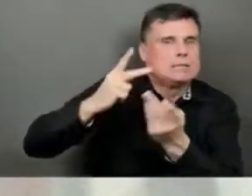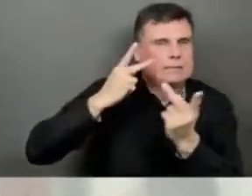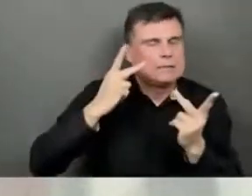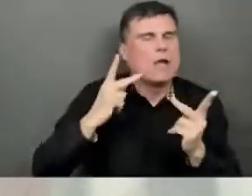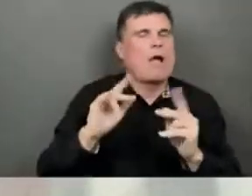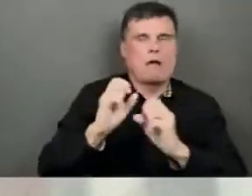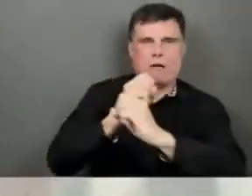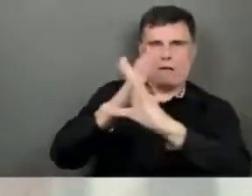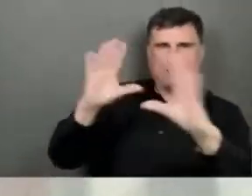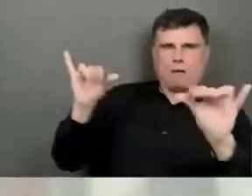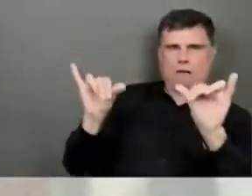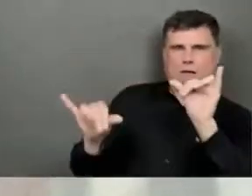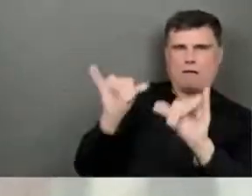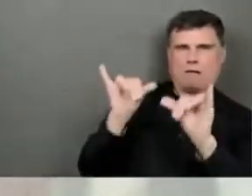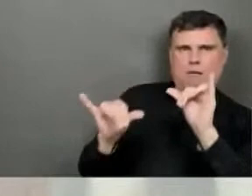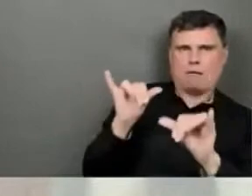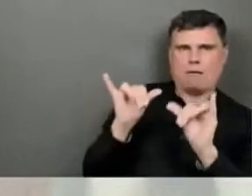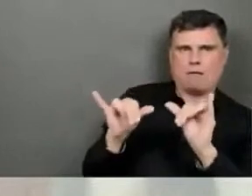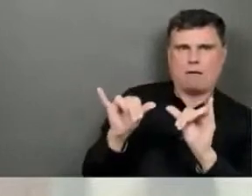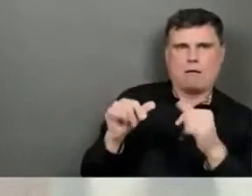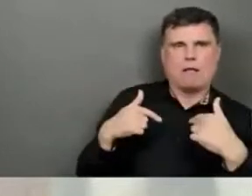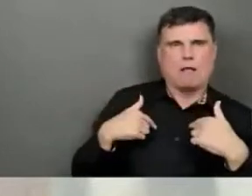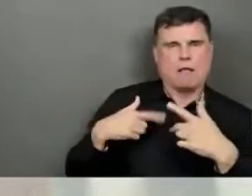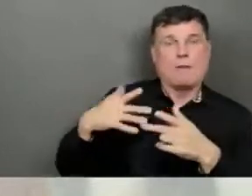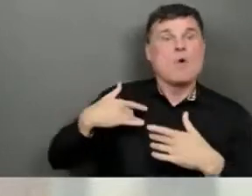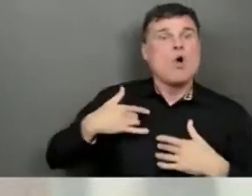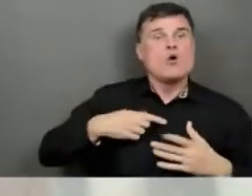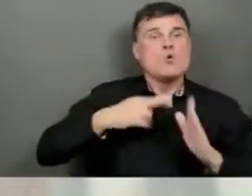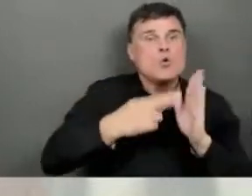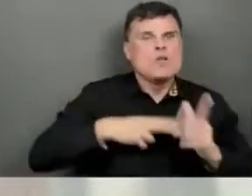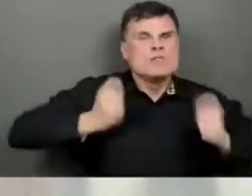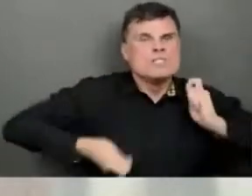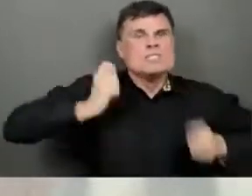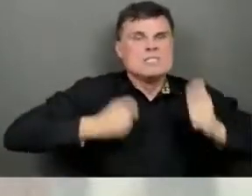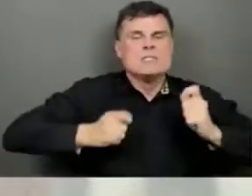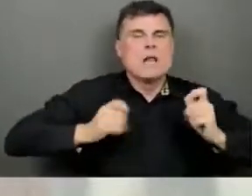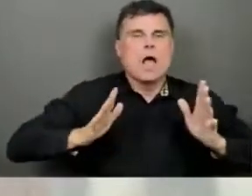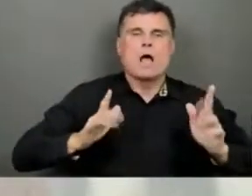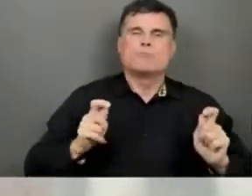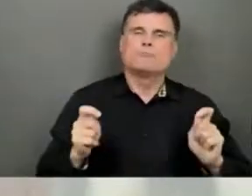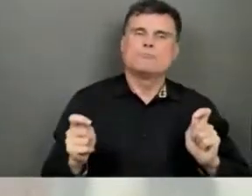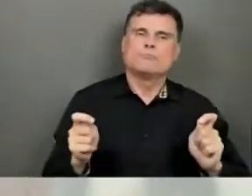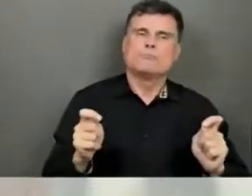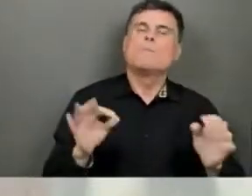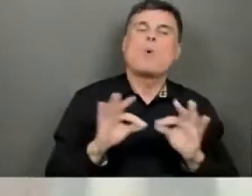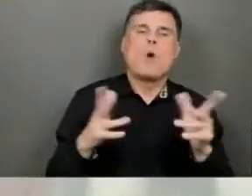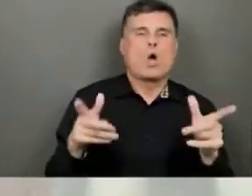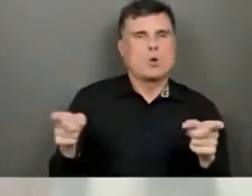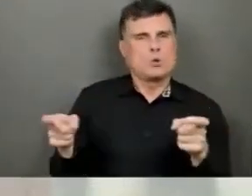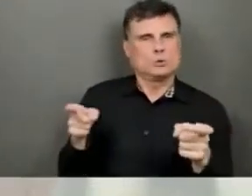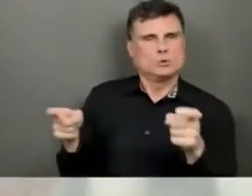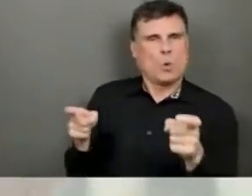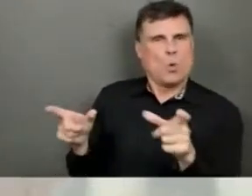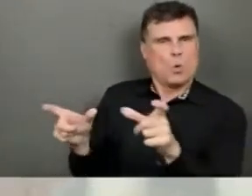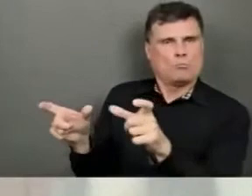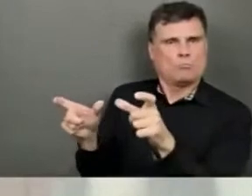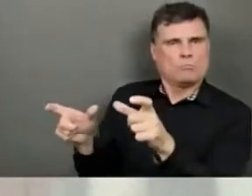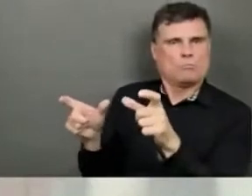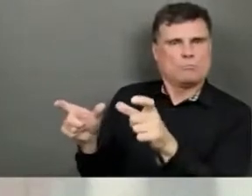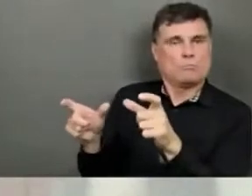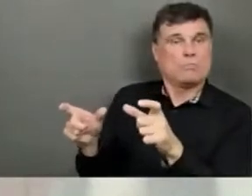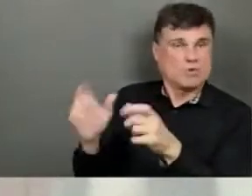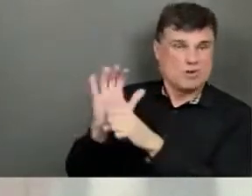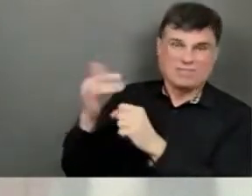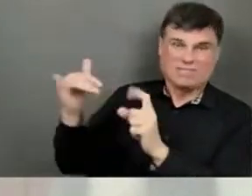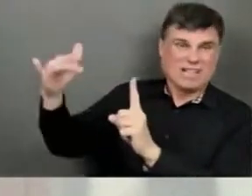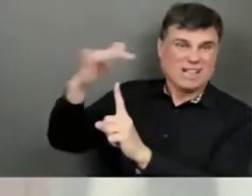much more slowly and manageable way. So COVID is still going to be with us. SARS-CoV-2, this